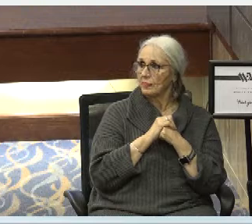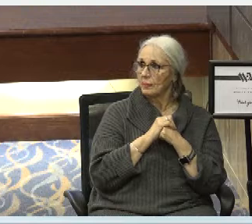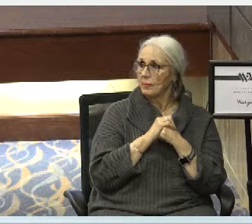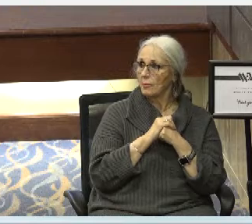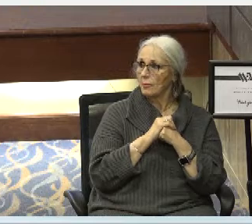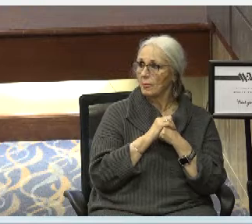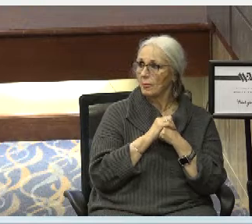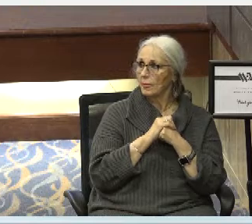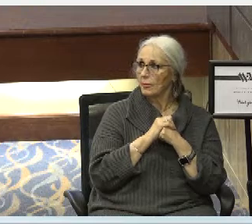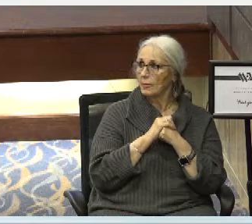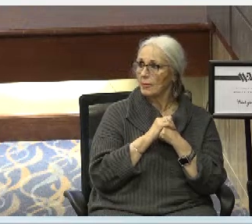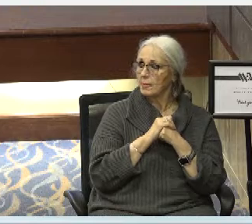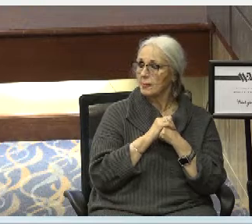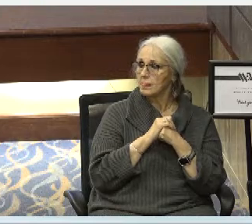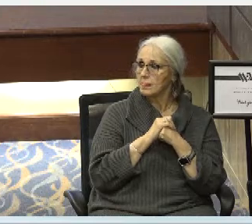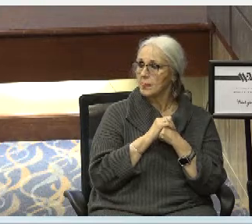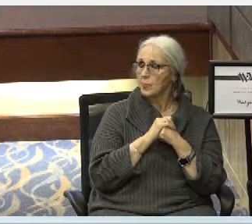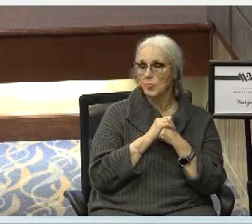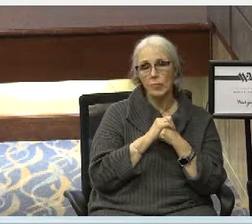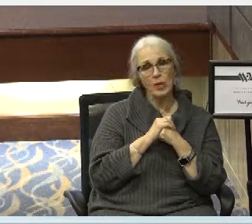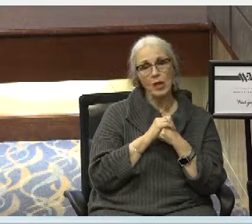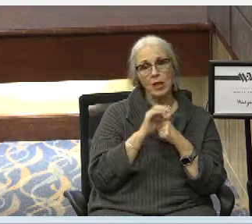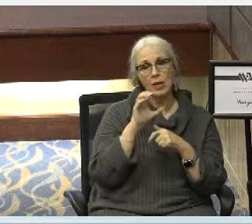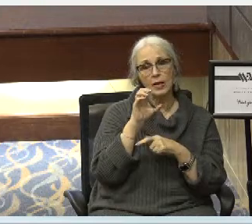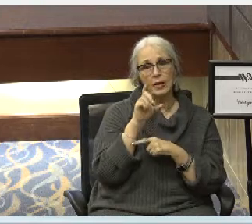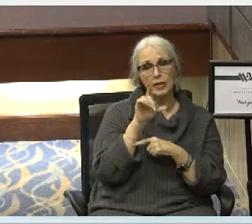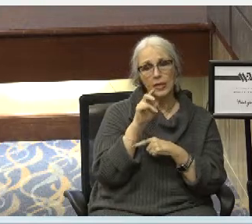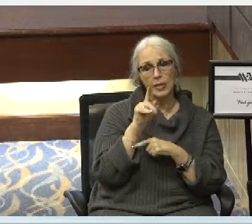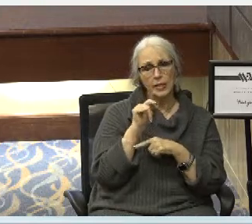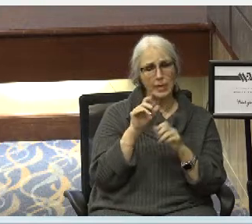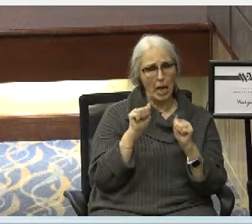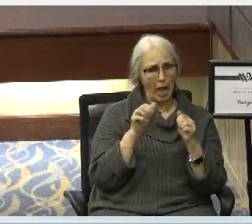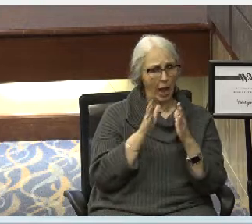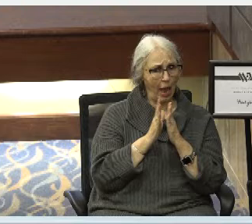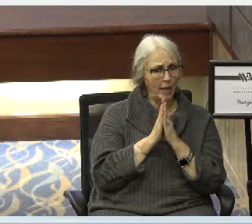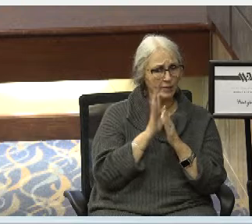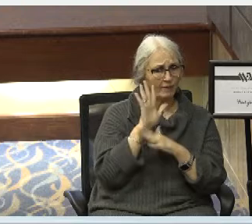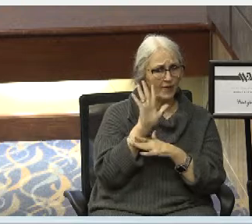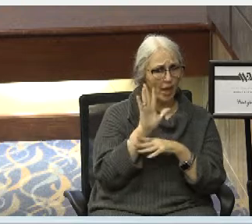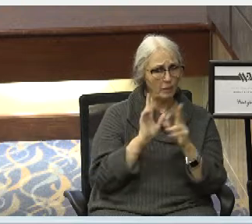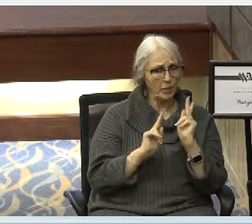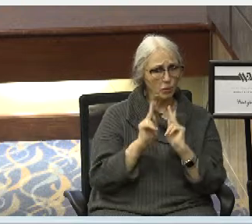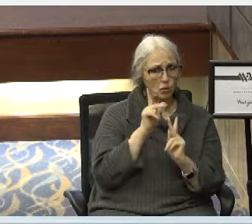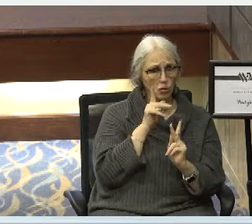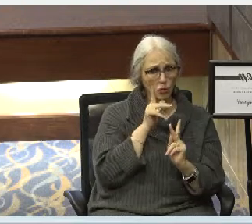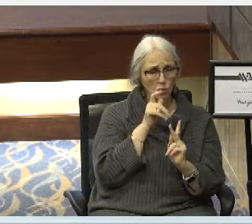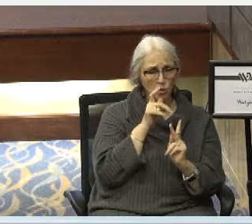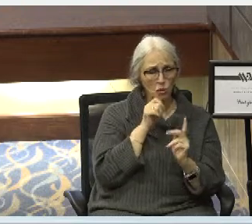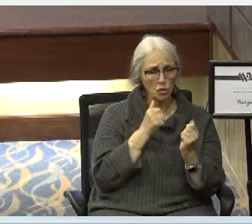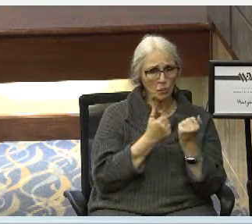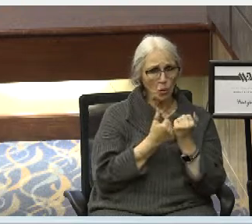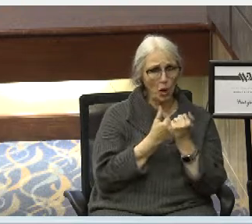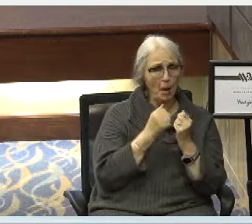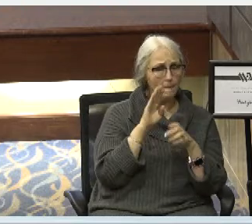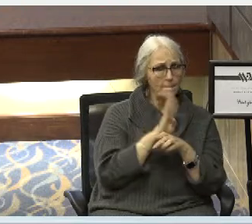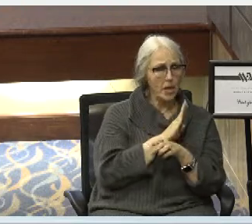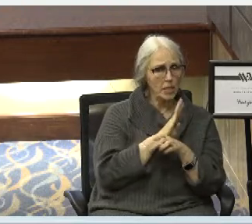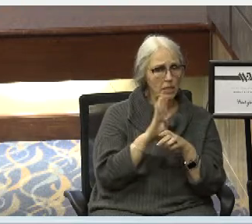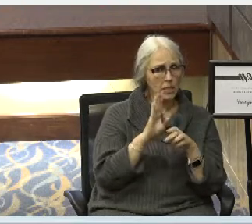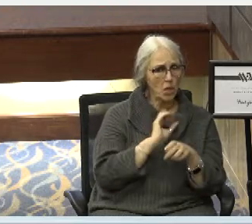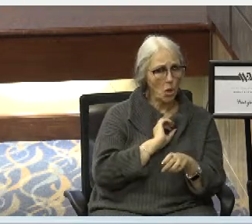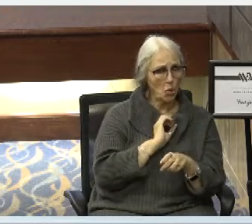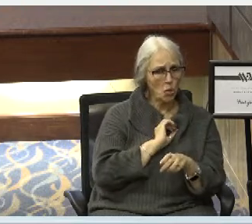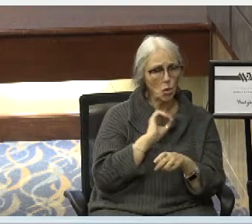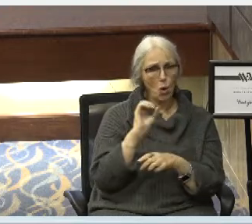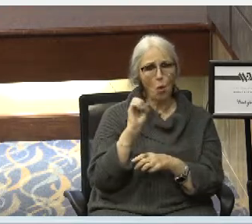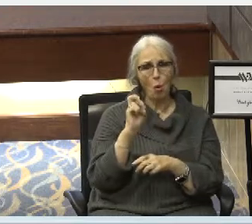Can I ask Clint, the 5 people that spoke in favor of the, were those business owners or residents that